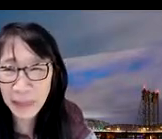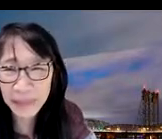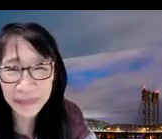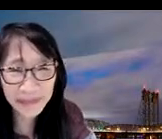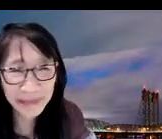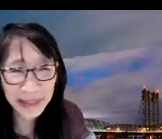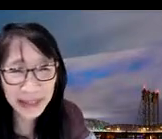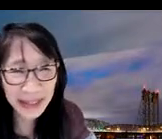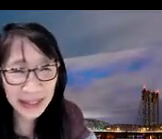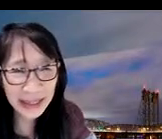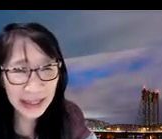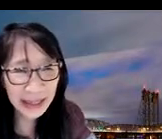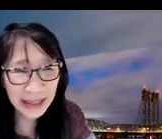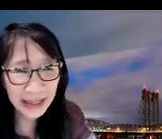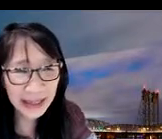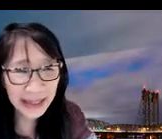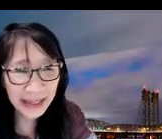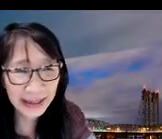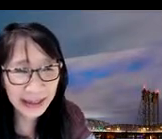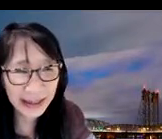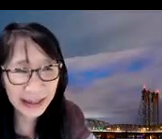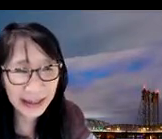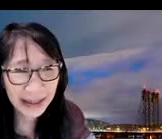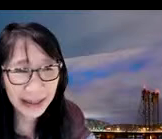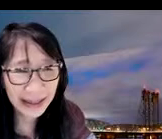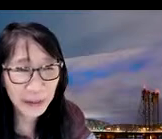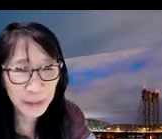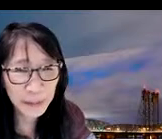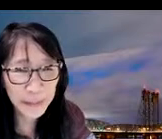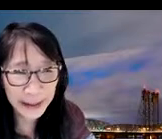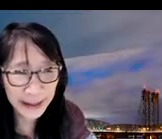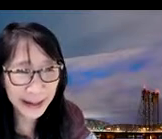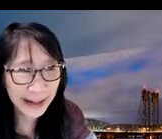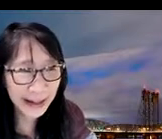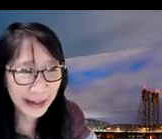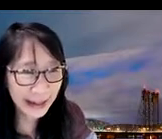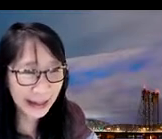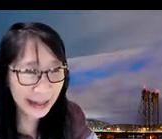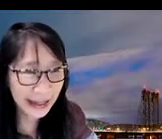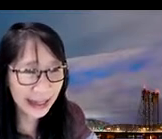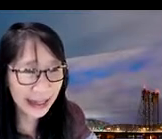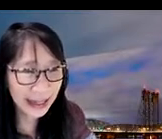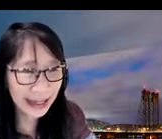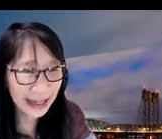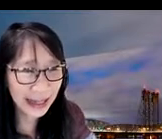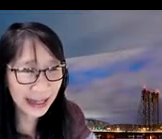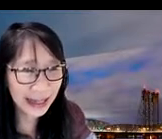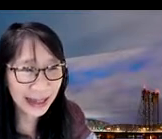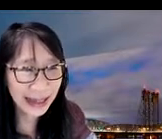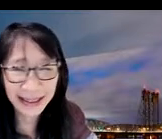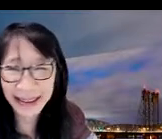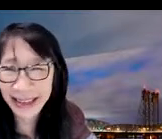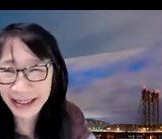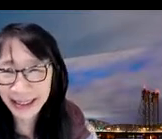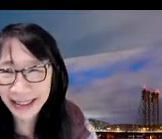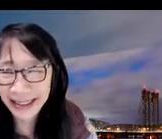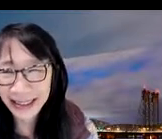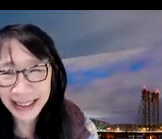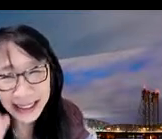yeah, I'm looking forward to having better bicycle facilities, which isn't saying much, of course, compared to what we have now. All